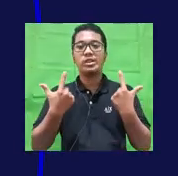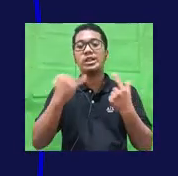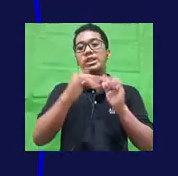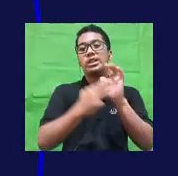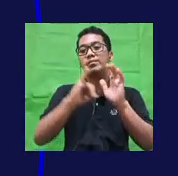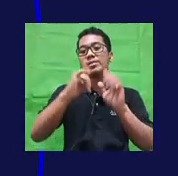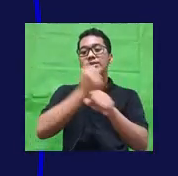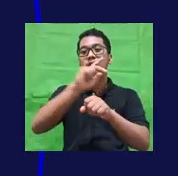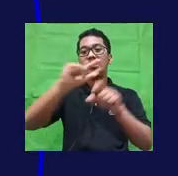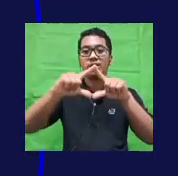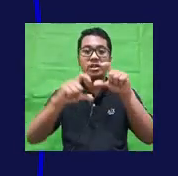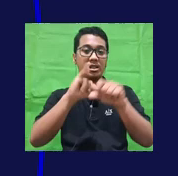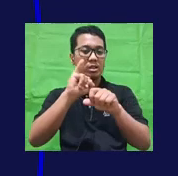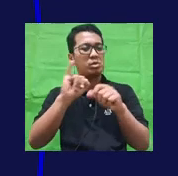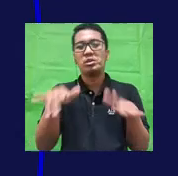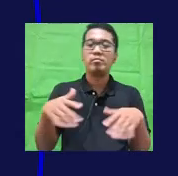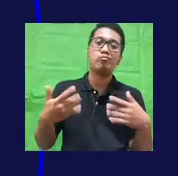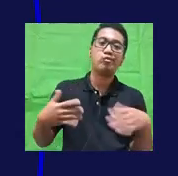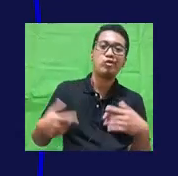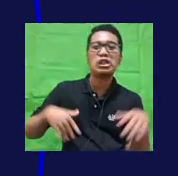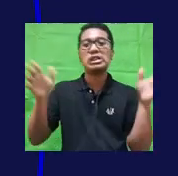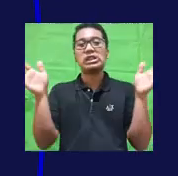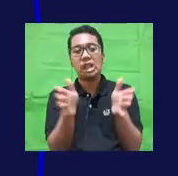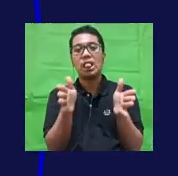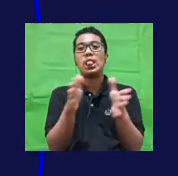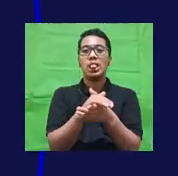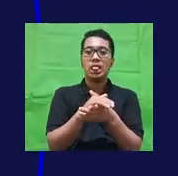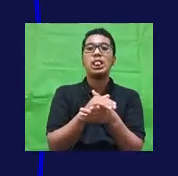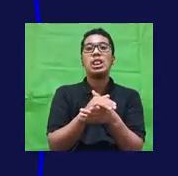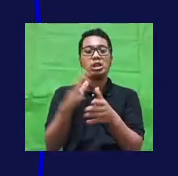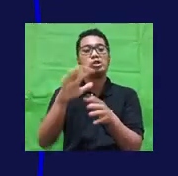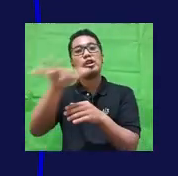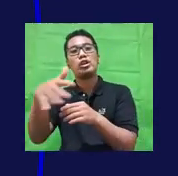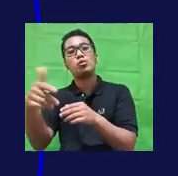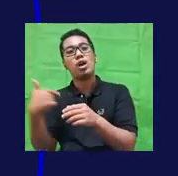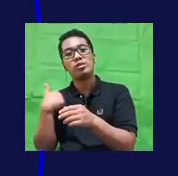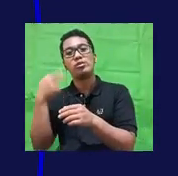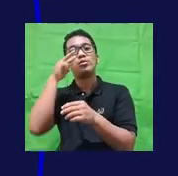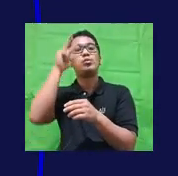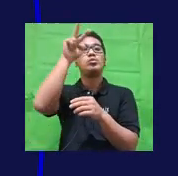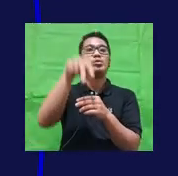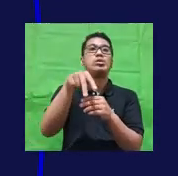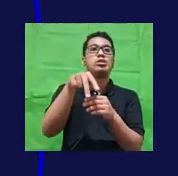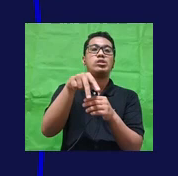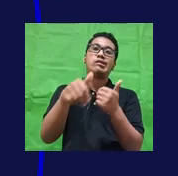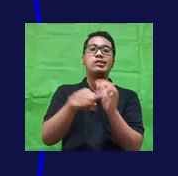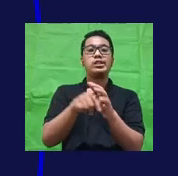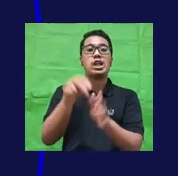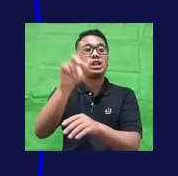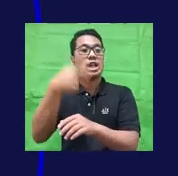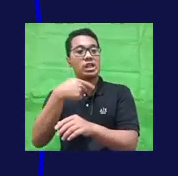very small. My family was the first family to migrate from Indonesia to Brazil. And in this